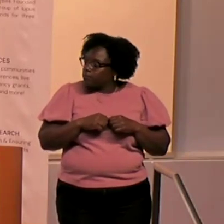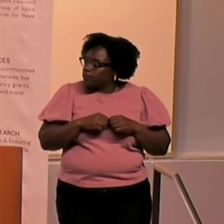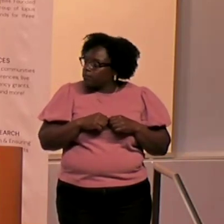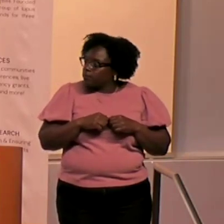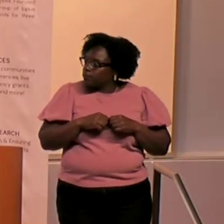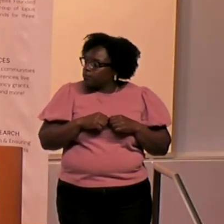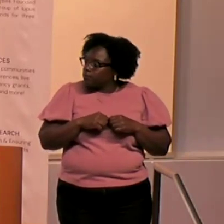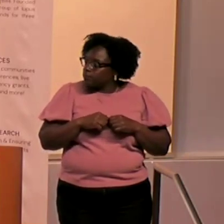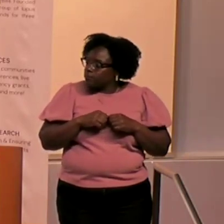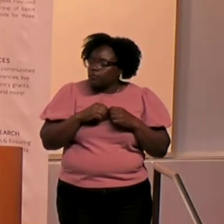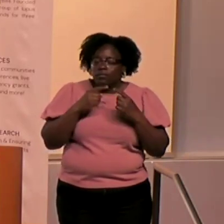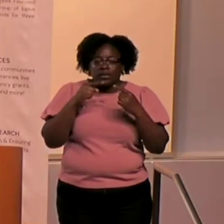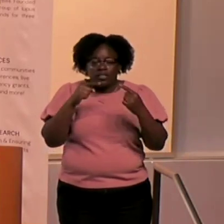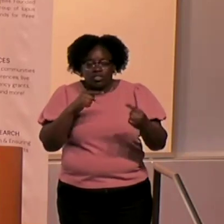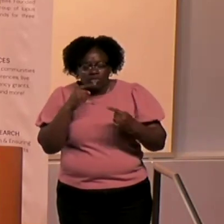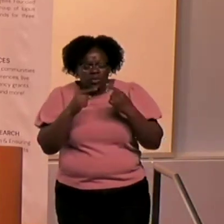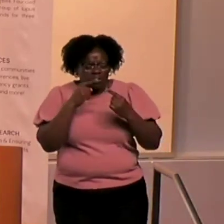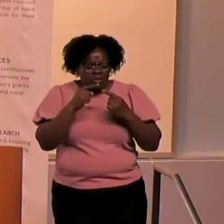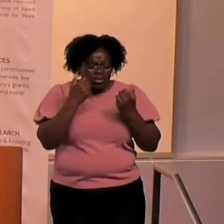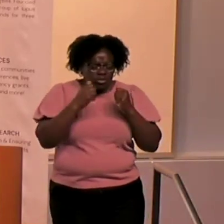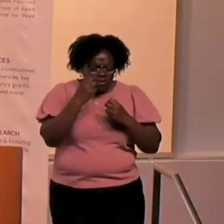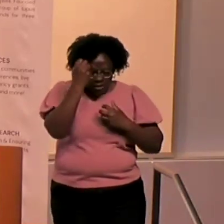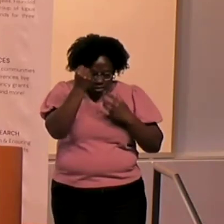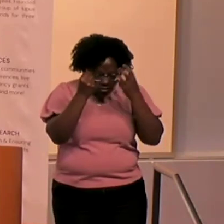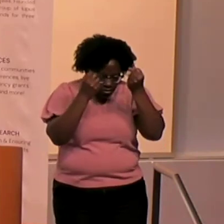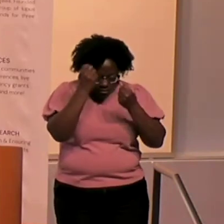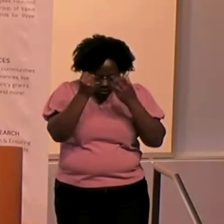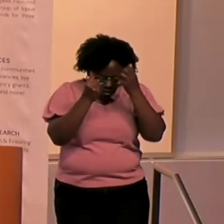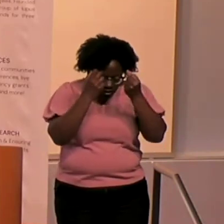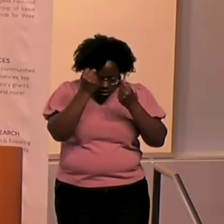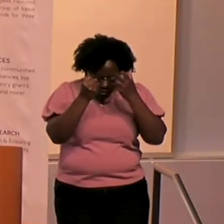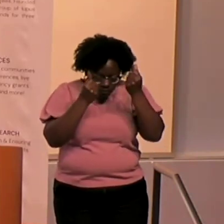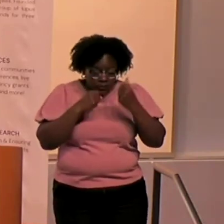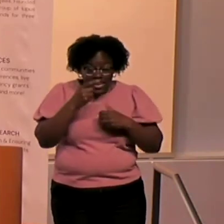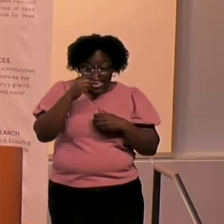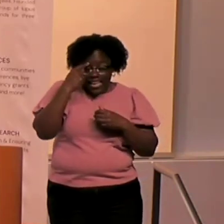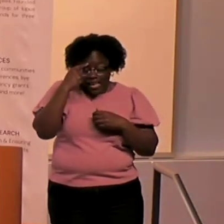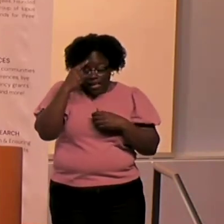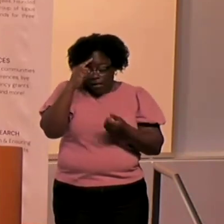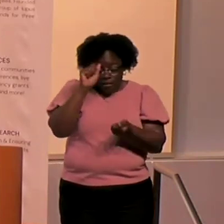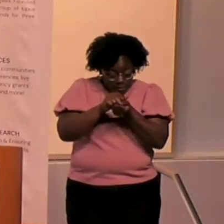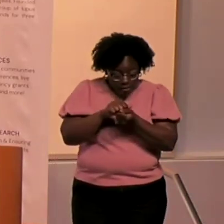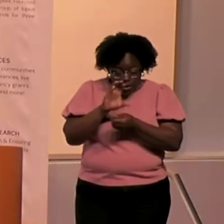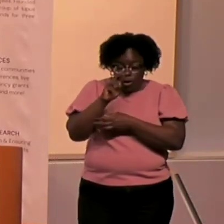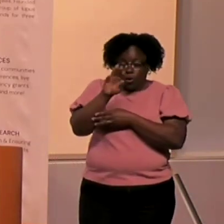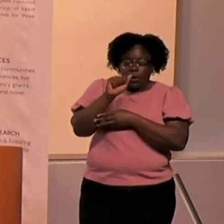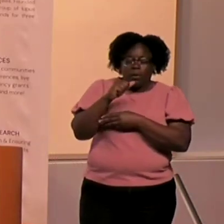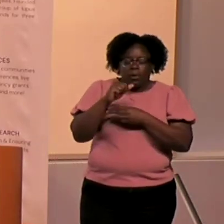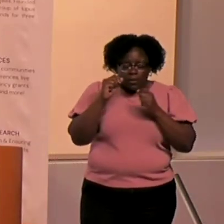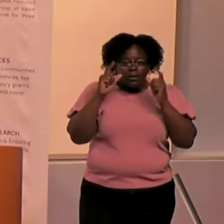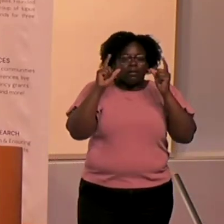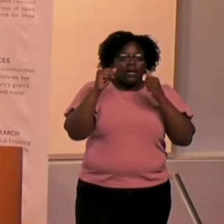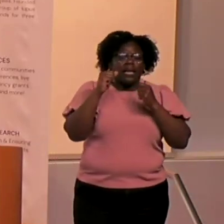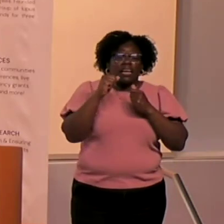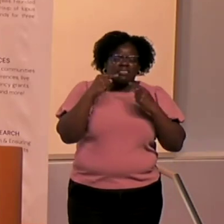the struggles they have with their memory. Because of my coma, I did struggle with memory and taking the special